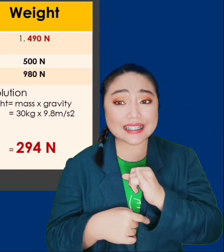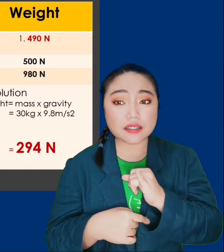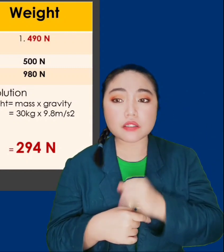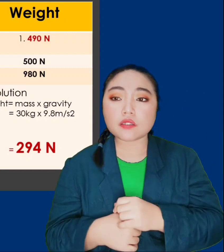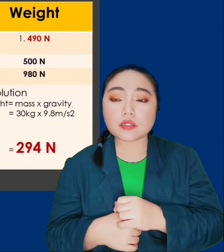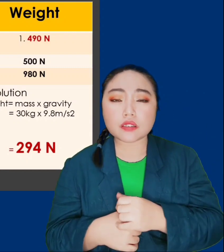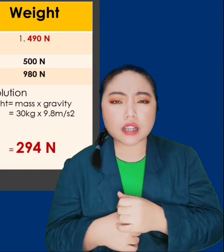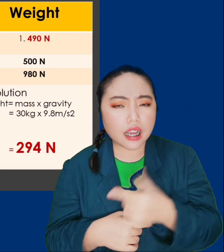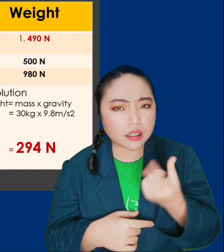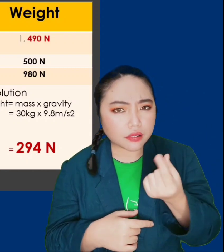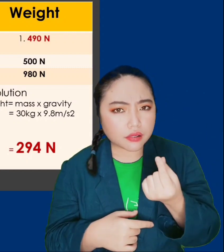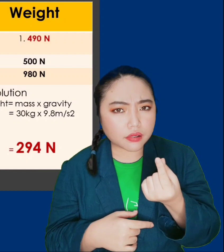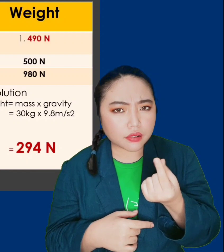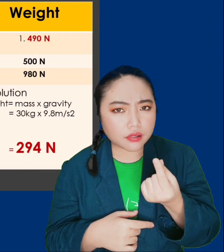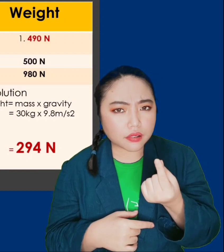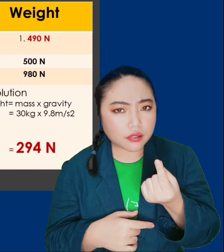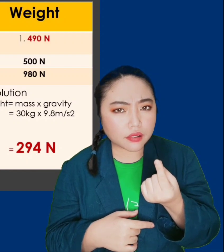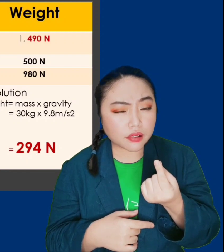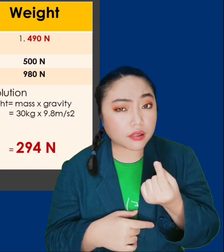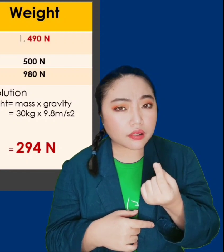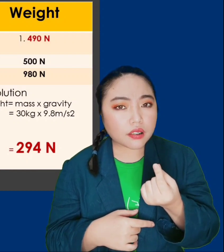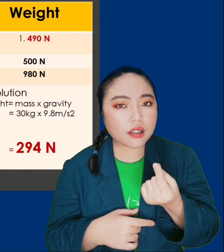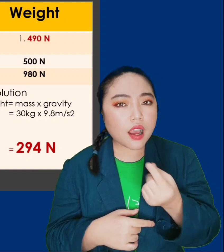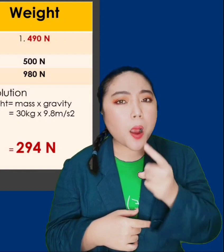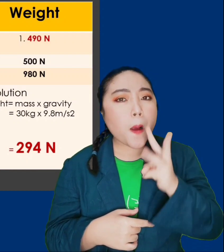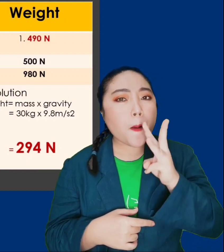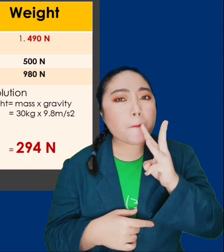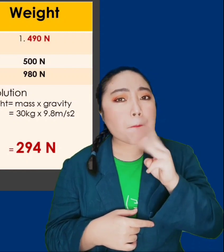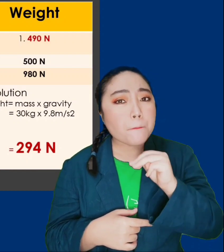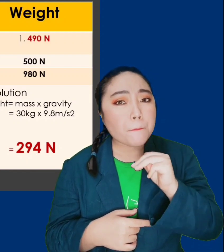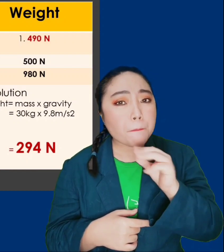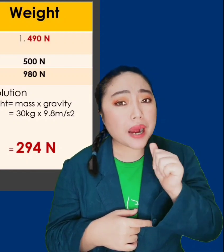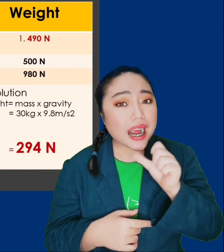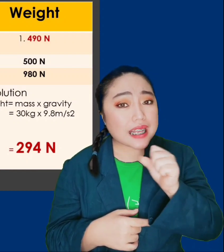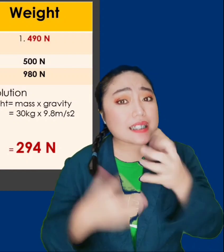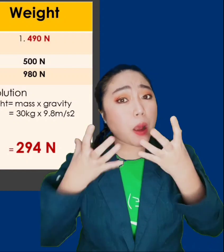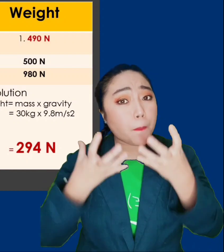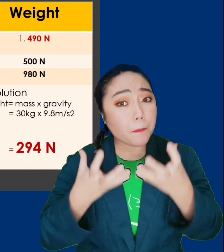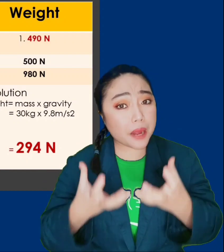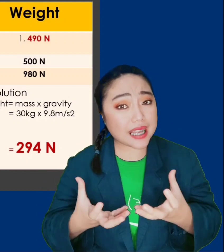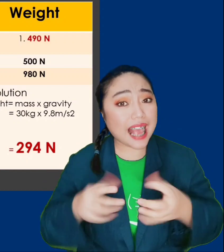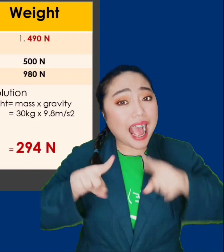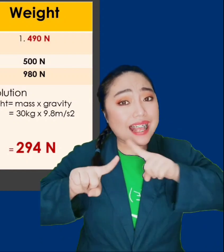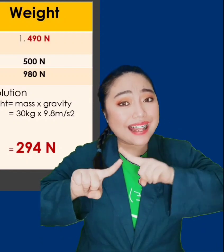weight is, what should you do? Mass